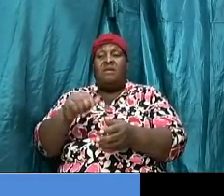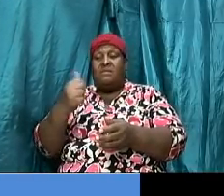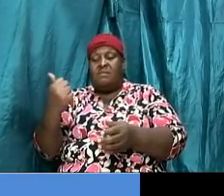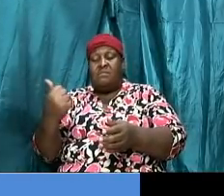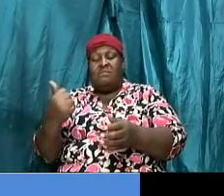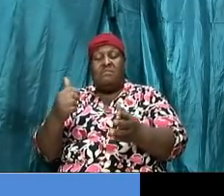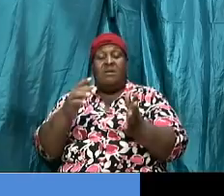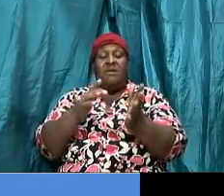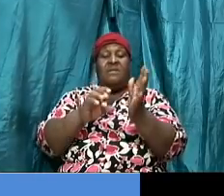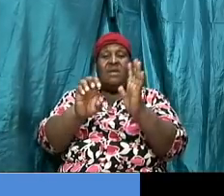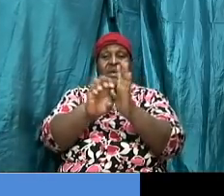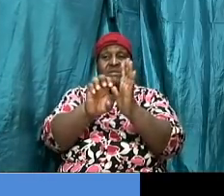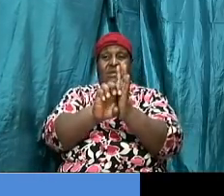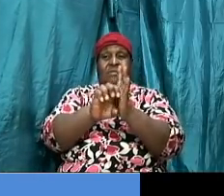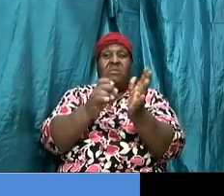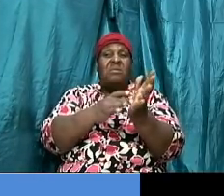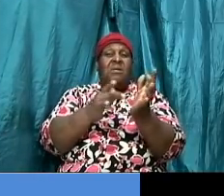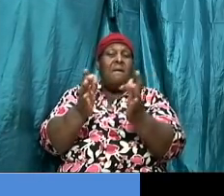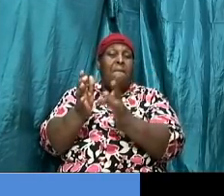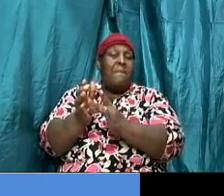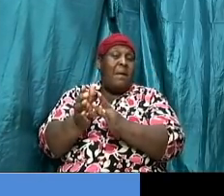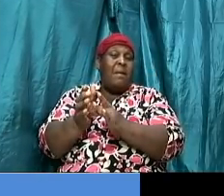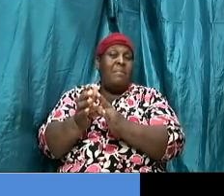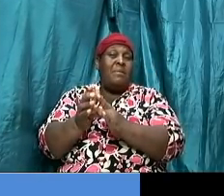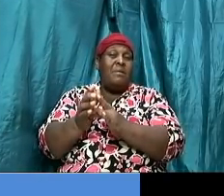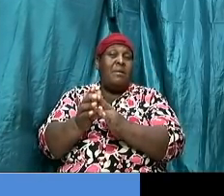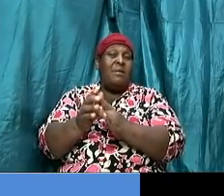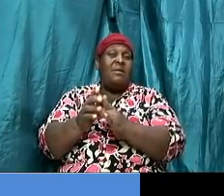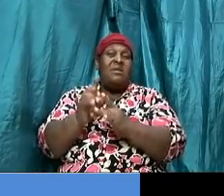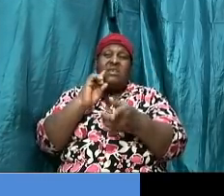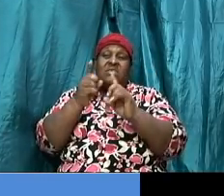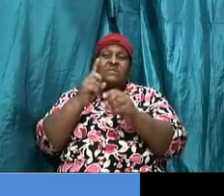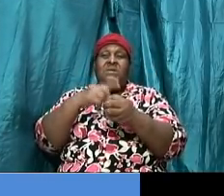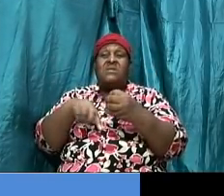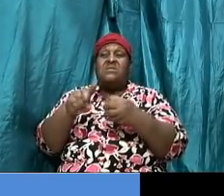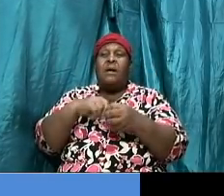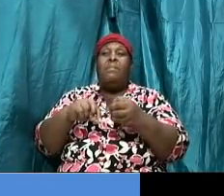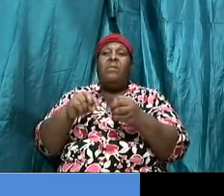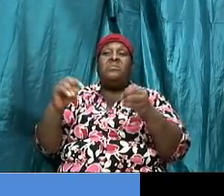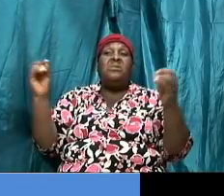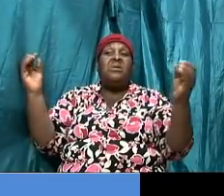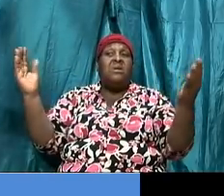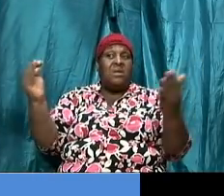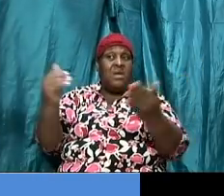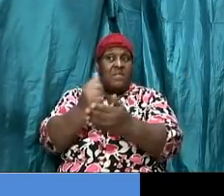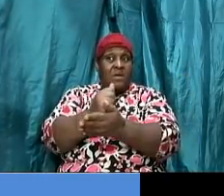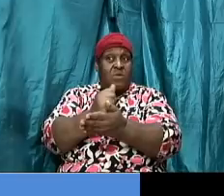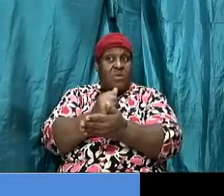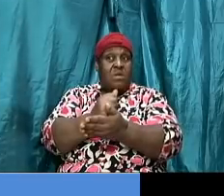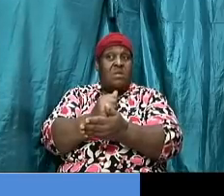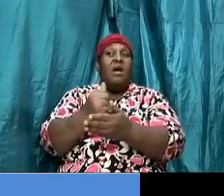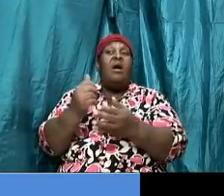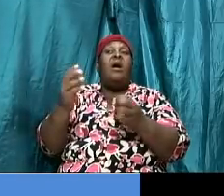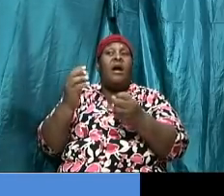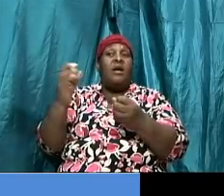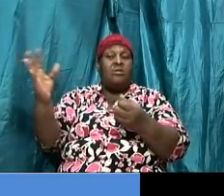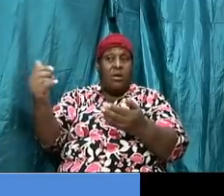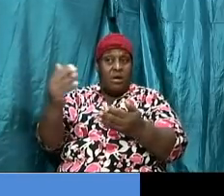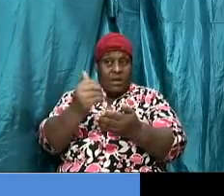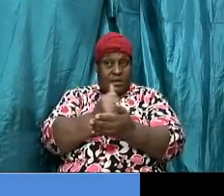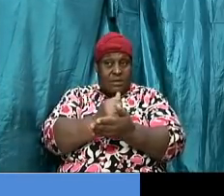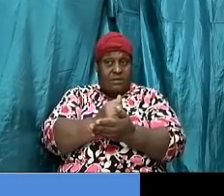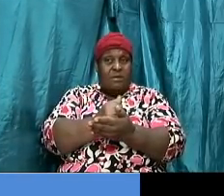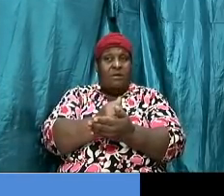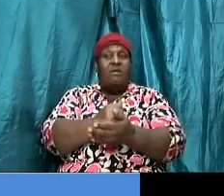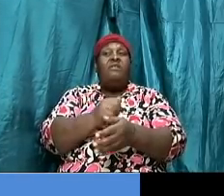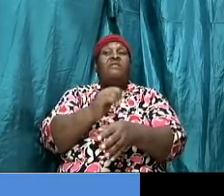gathering and collecting offerings, as it were, on the first day of the week. And even extra biblical documents